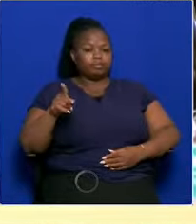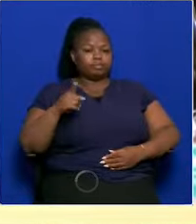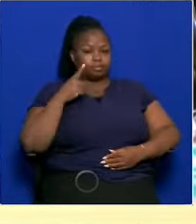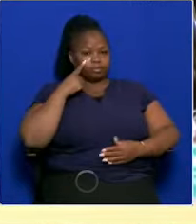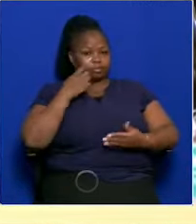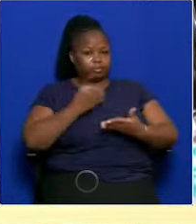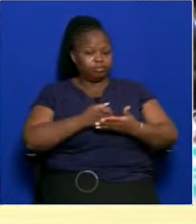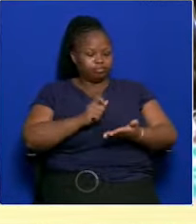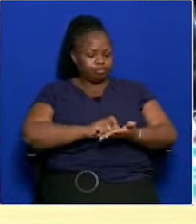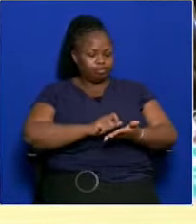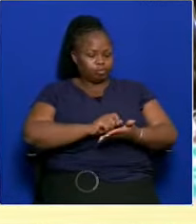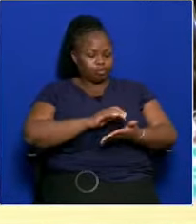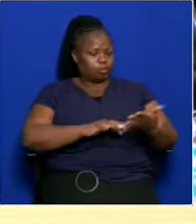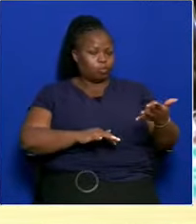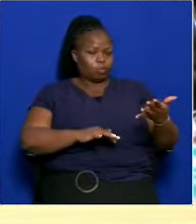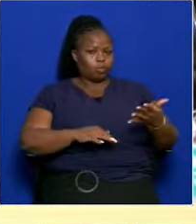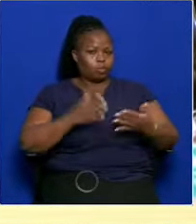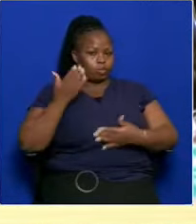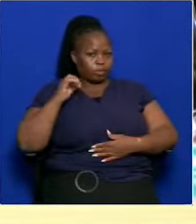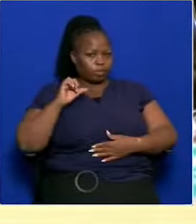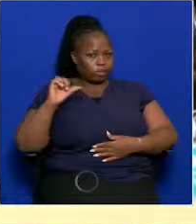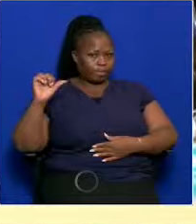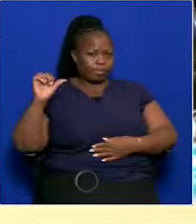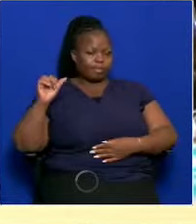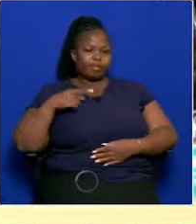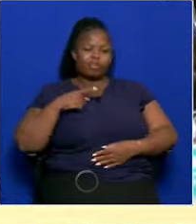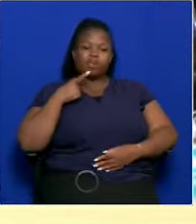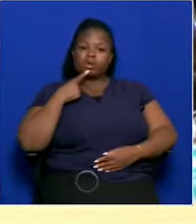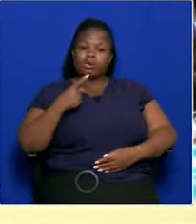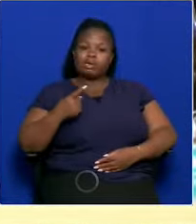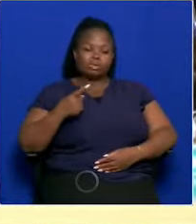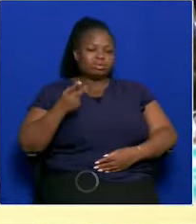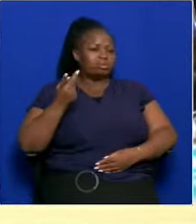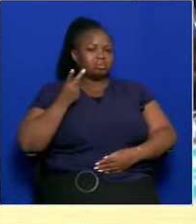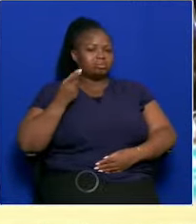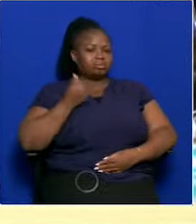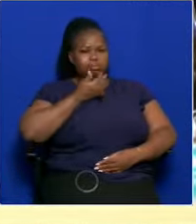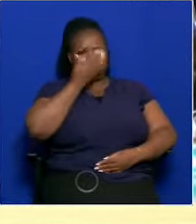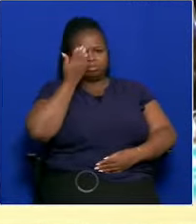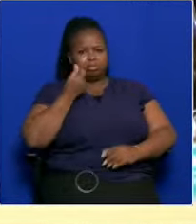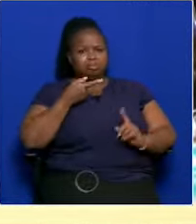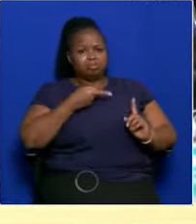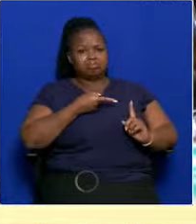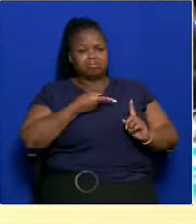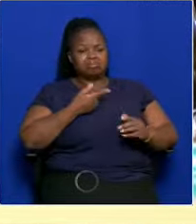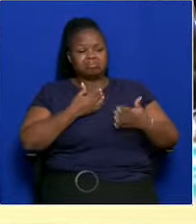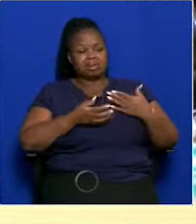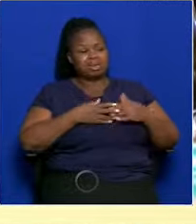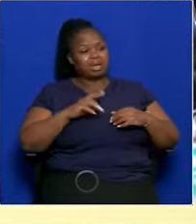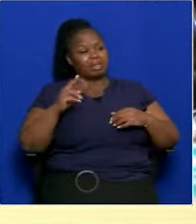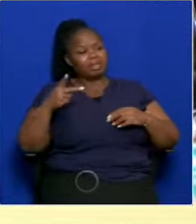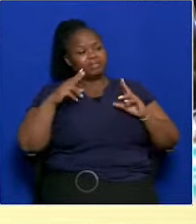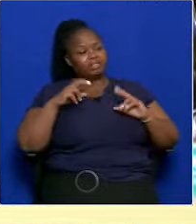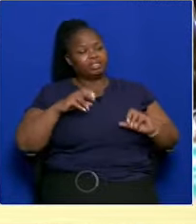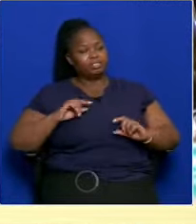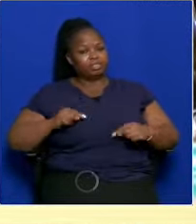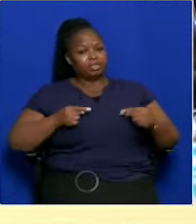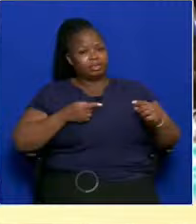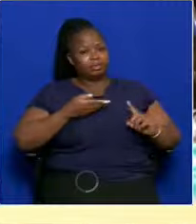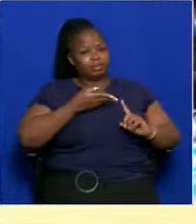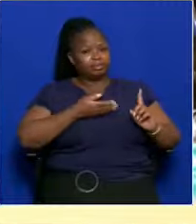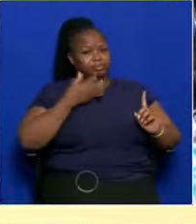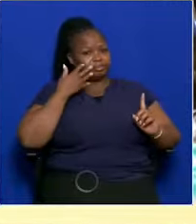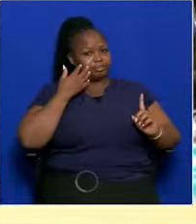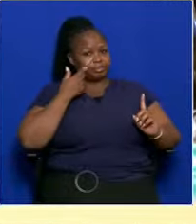testimony last week, you said you also didn't know of any investigations against Mr. Matlala. Do you